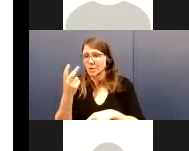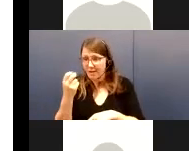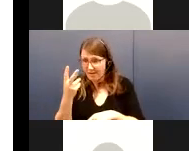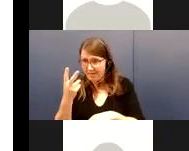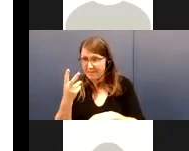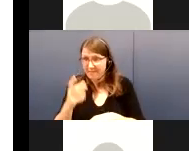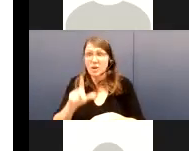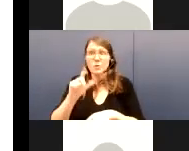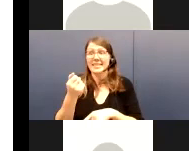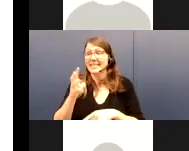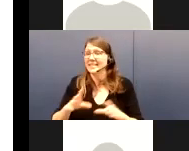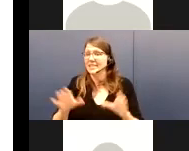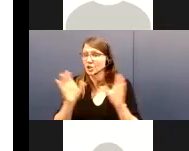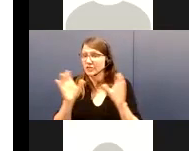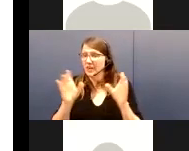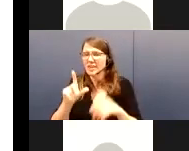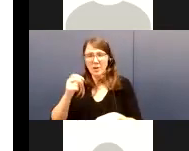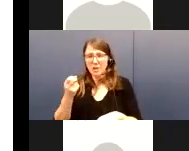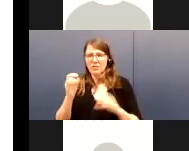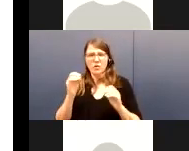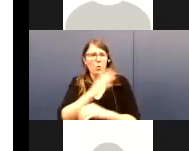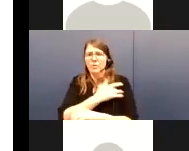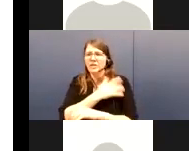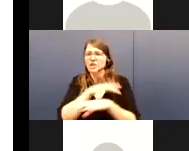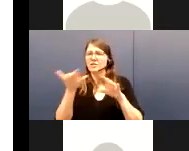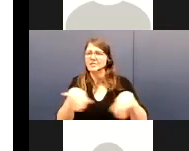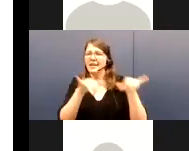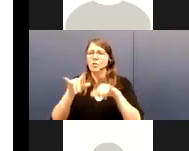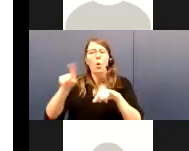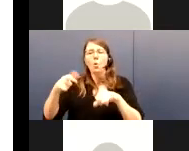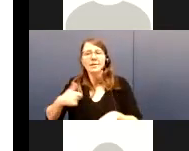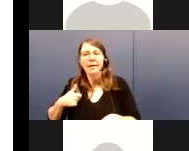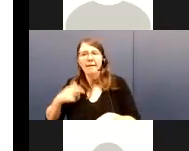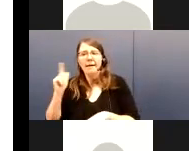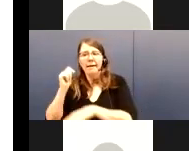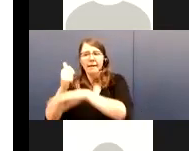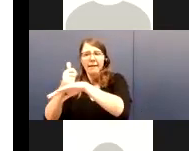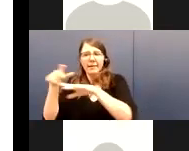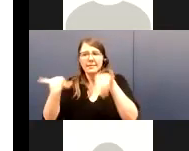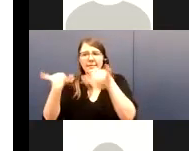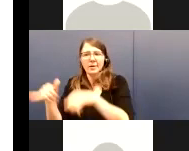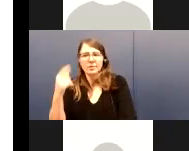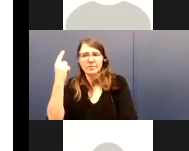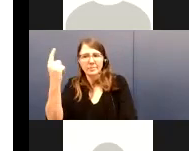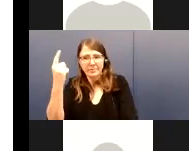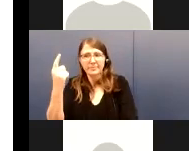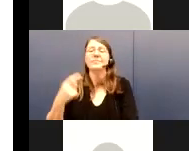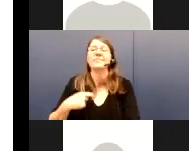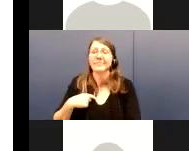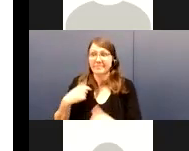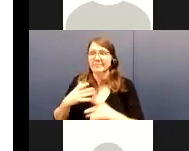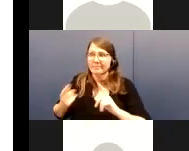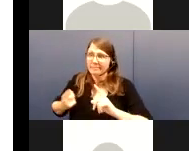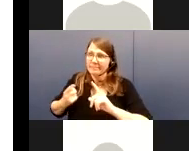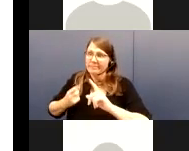In 2012, there was no provincial standard. There was only a national standard. So it took me 4 years to get the training to do